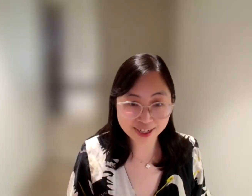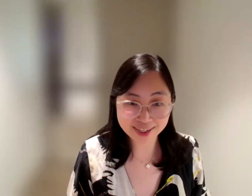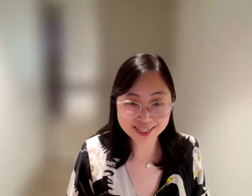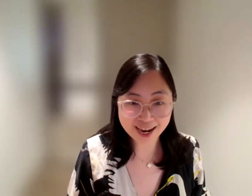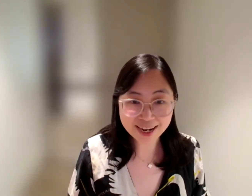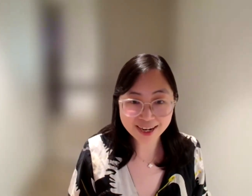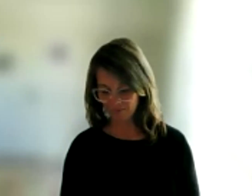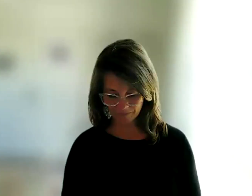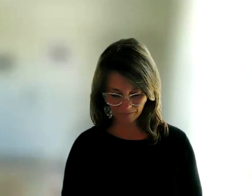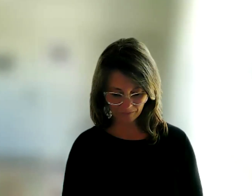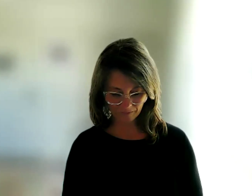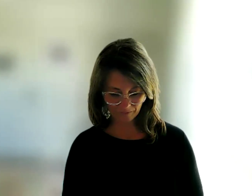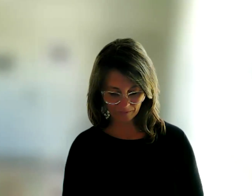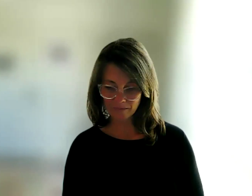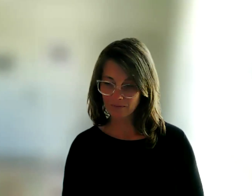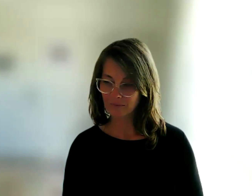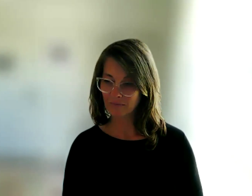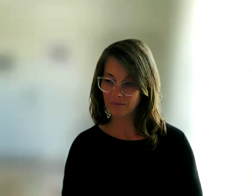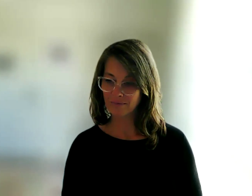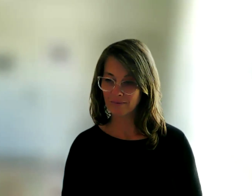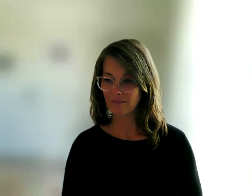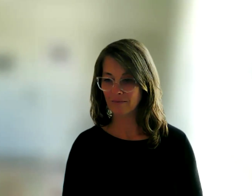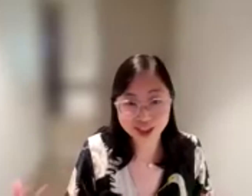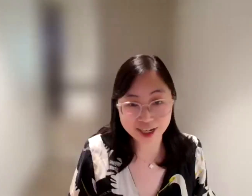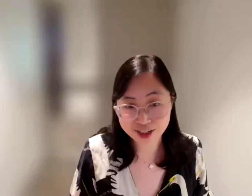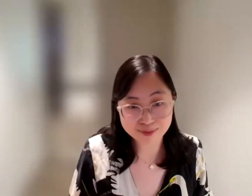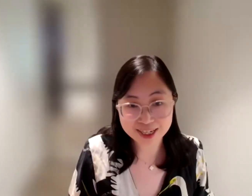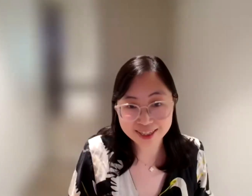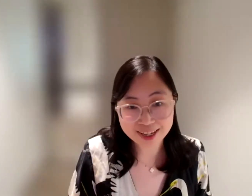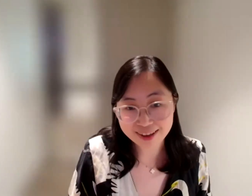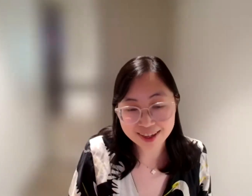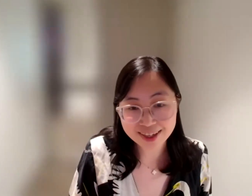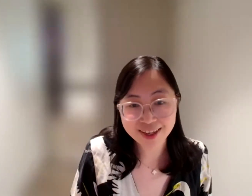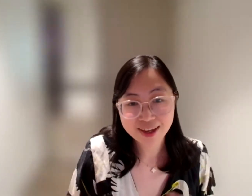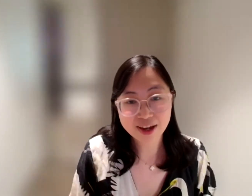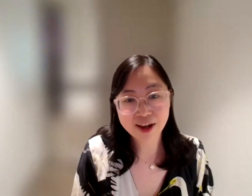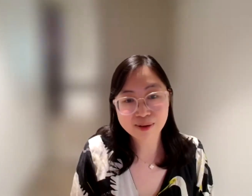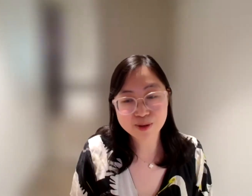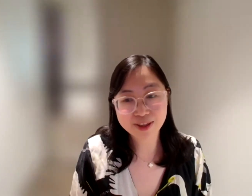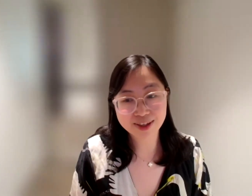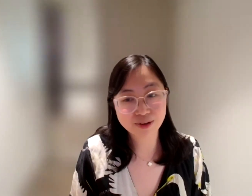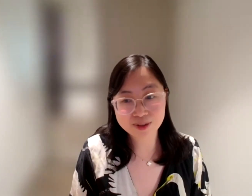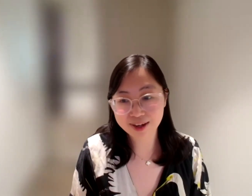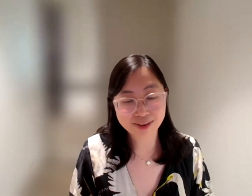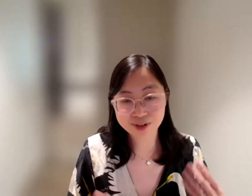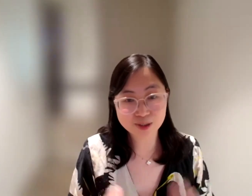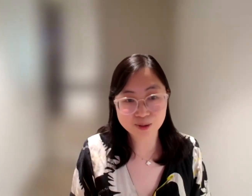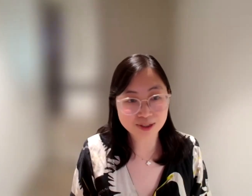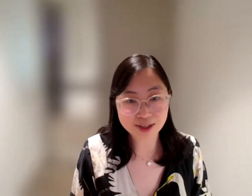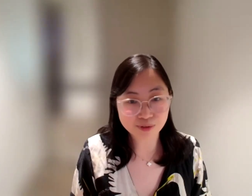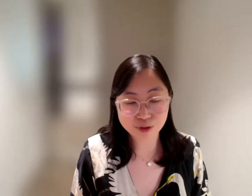Me training today or tomorrow, and that can affect change immediately, I think. So I think using